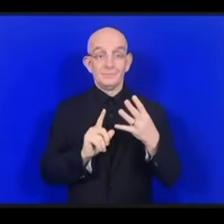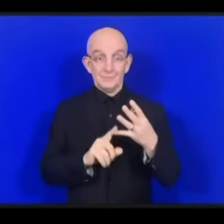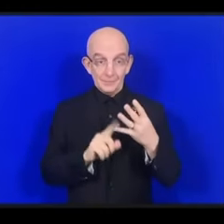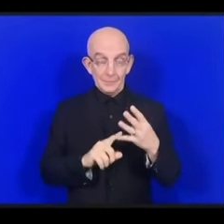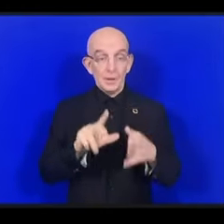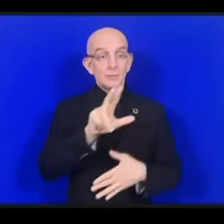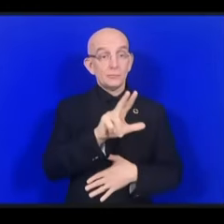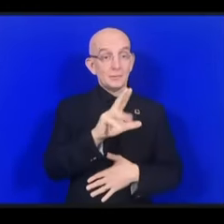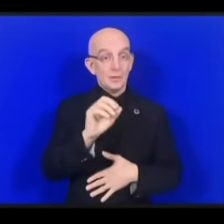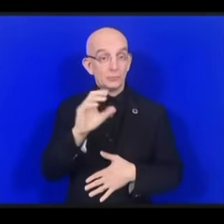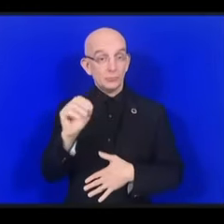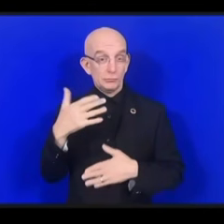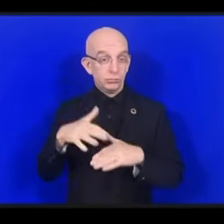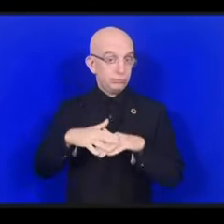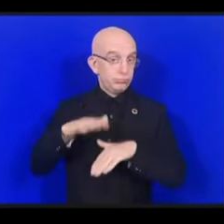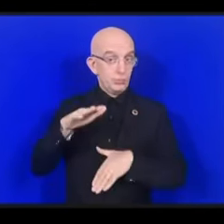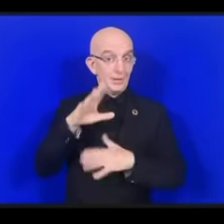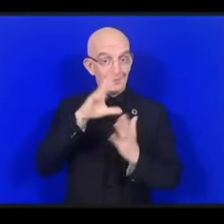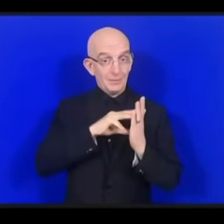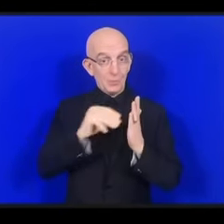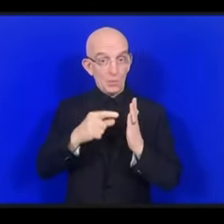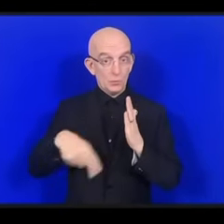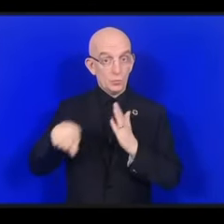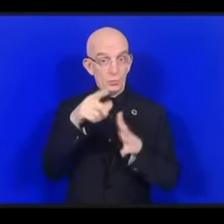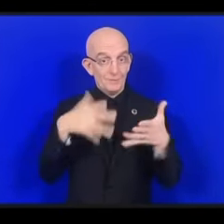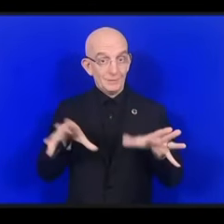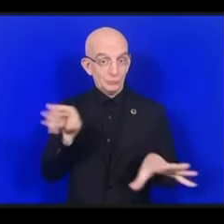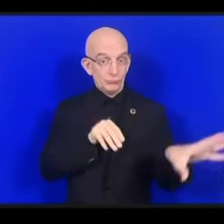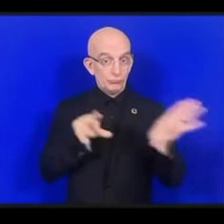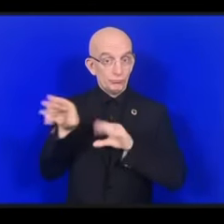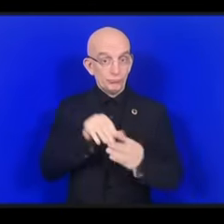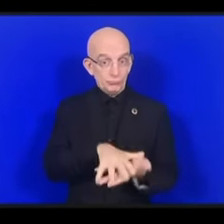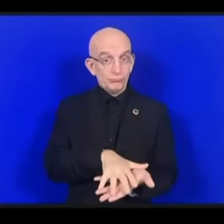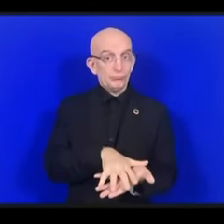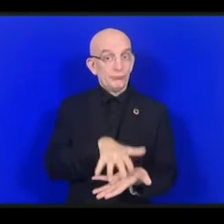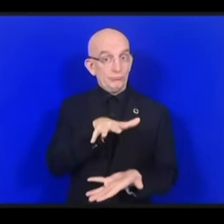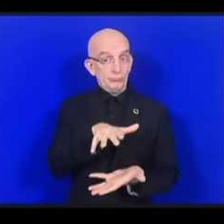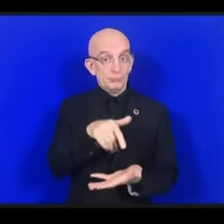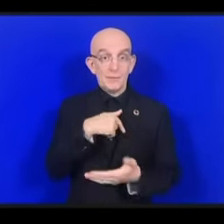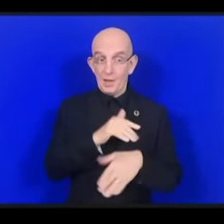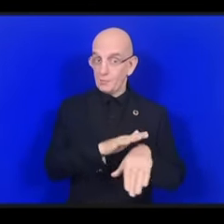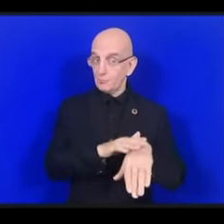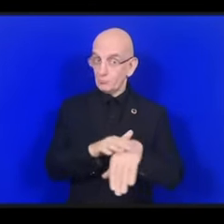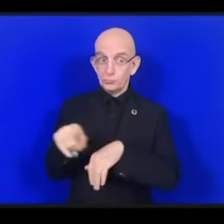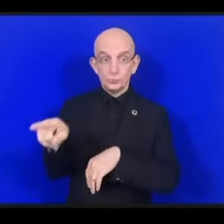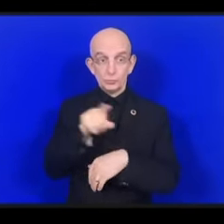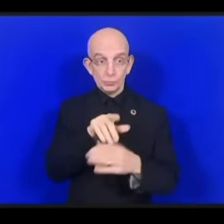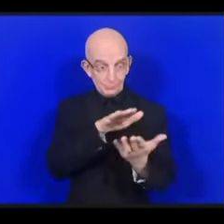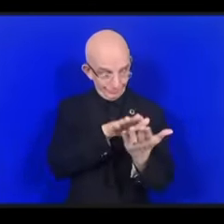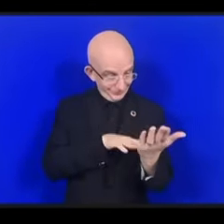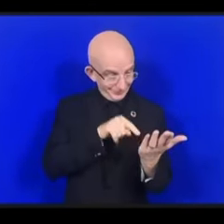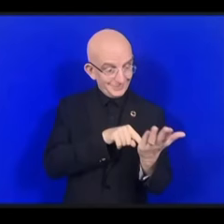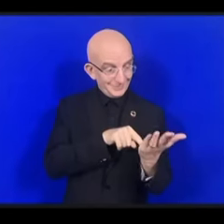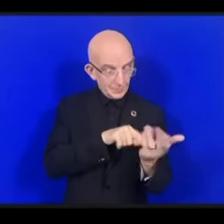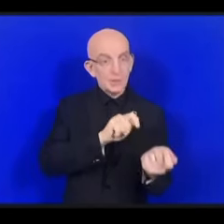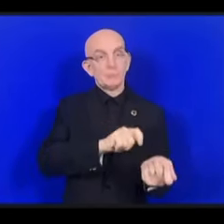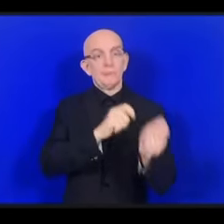your respective constituency, your government, your communities, and your